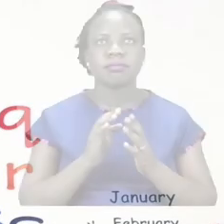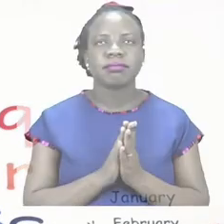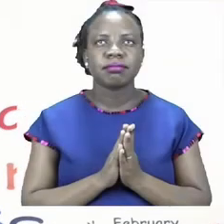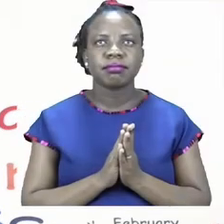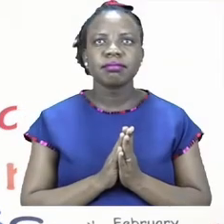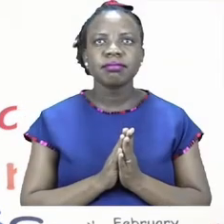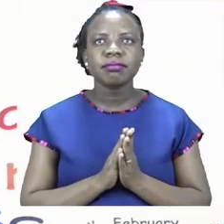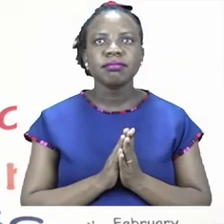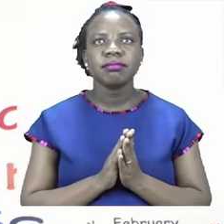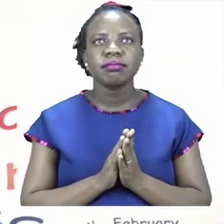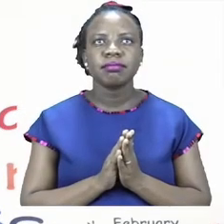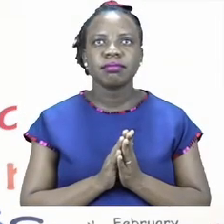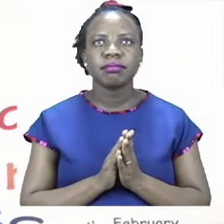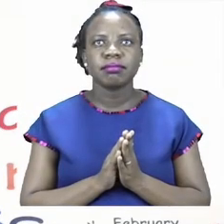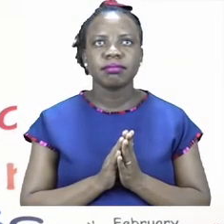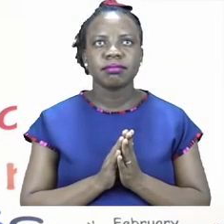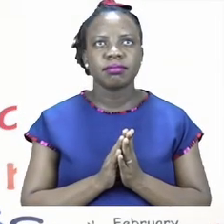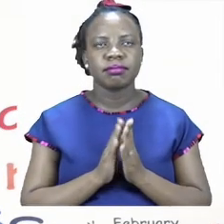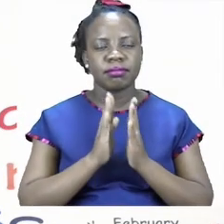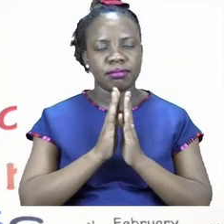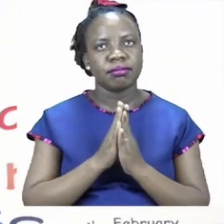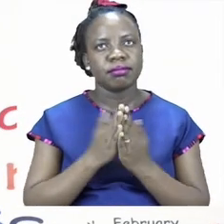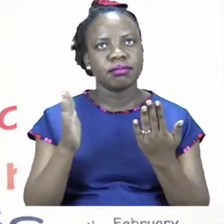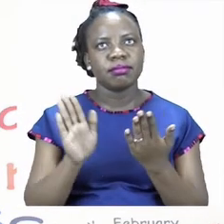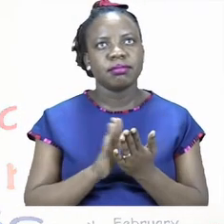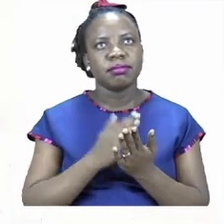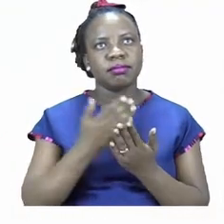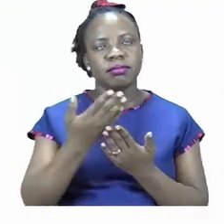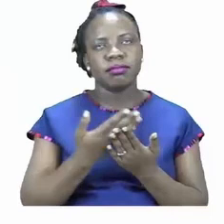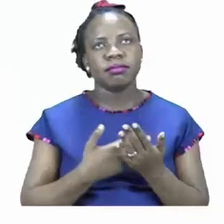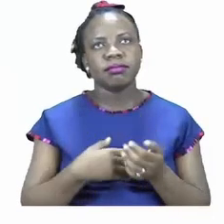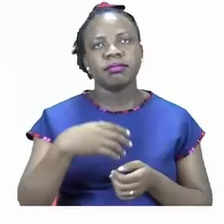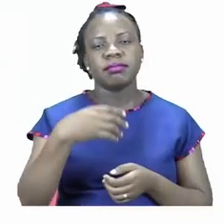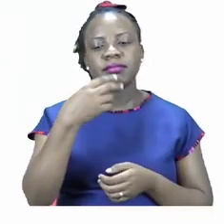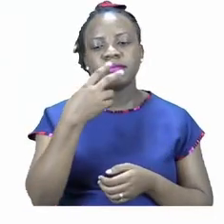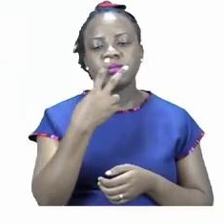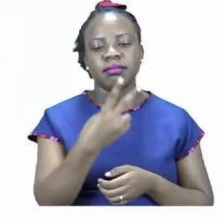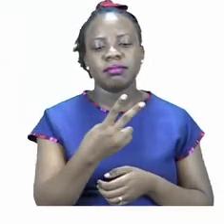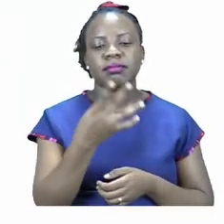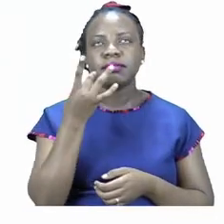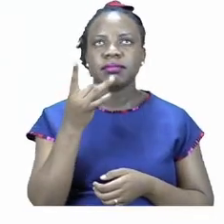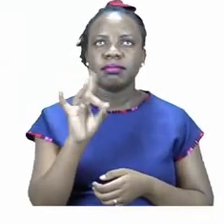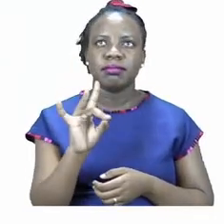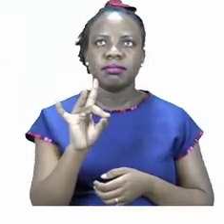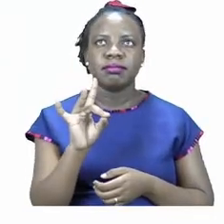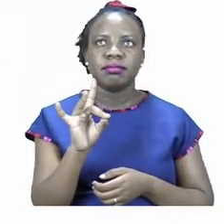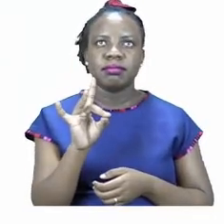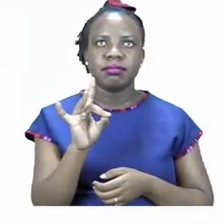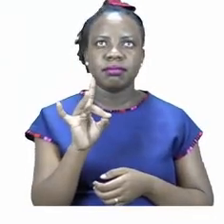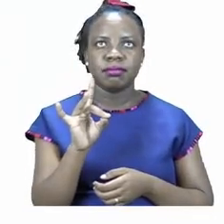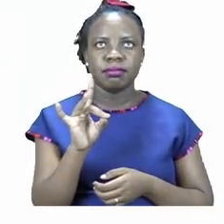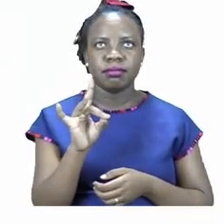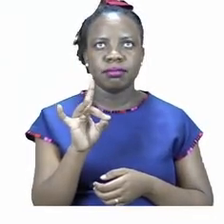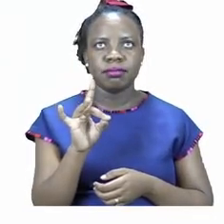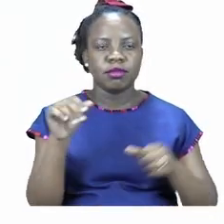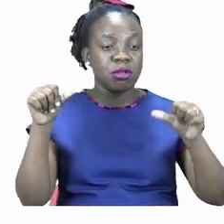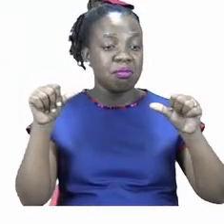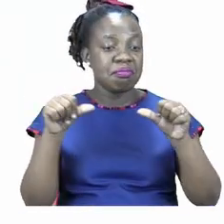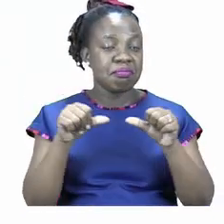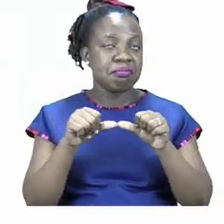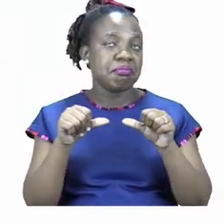Now for our lesson, boys and girls, let's all turn to page 28. On page 28, we are going to be doing